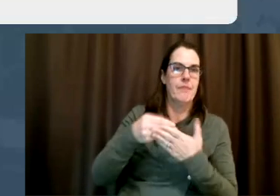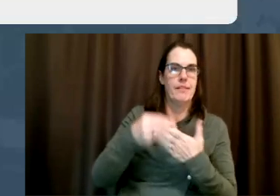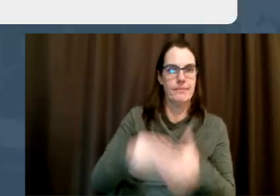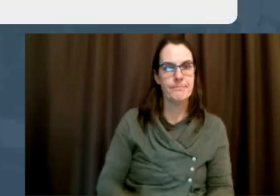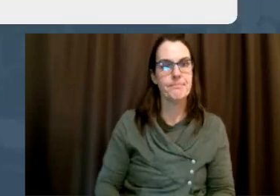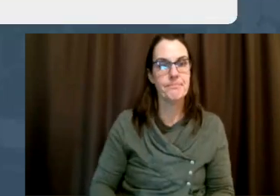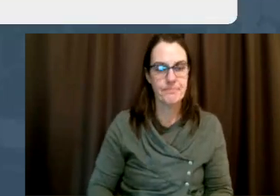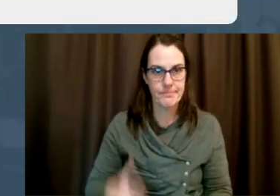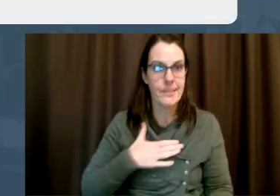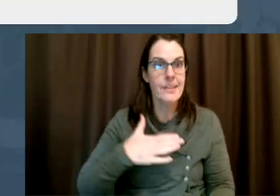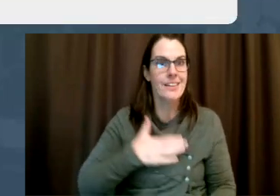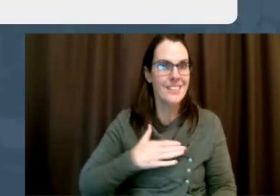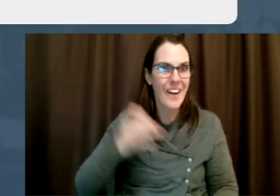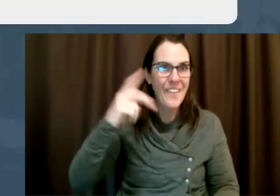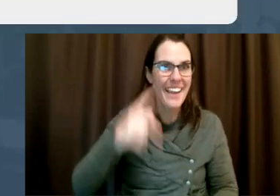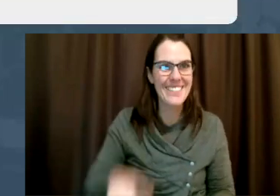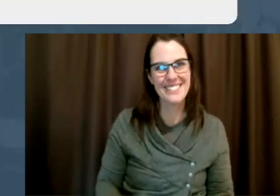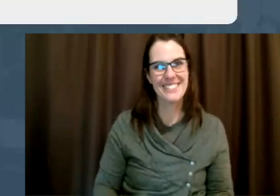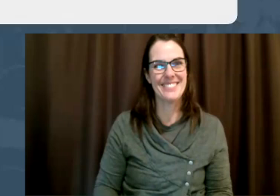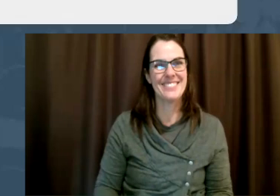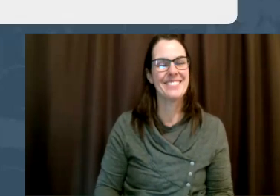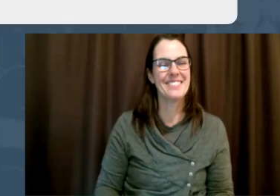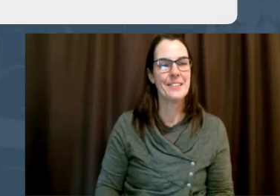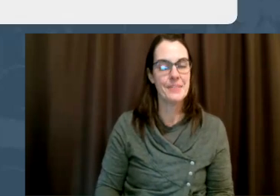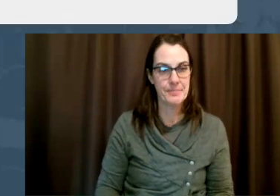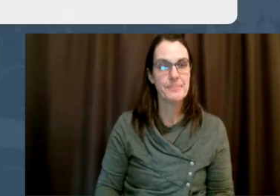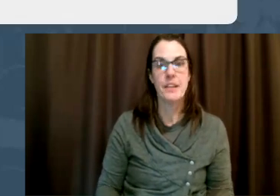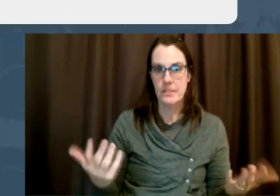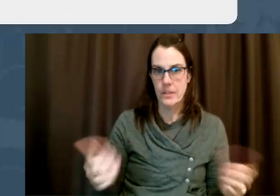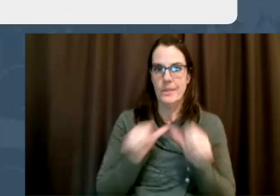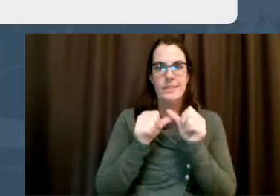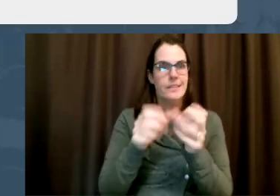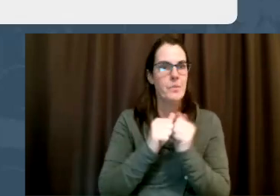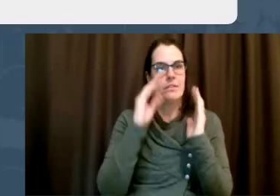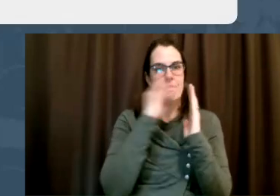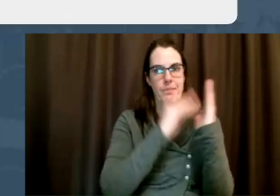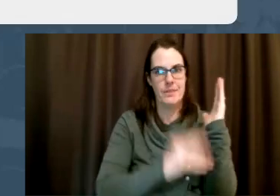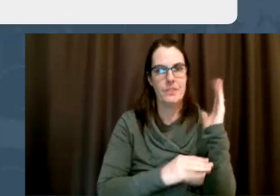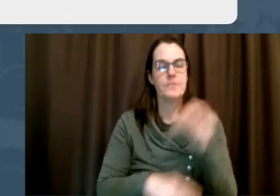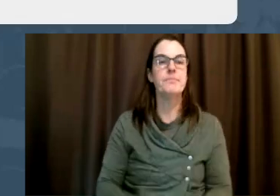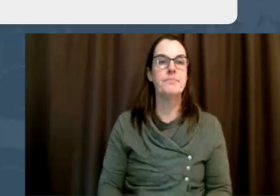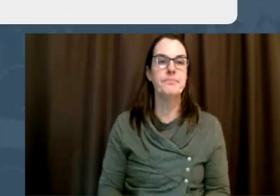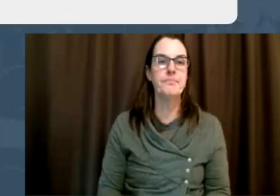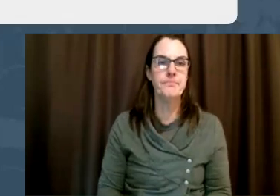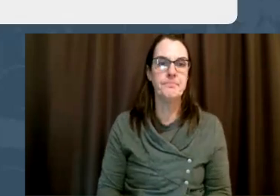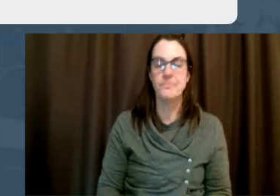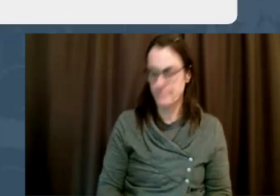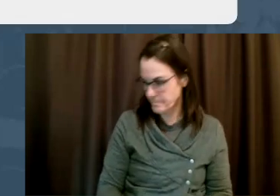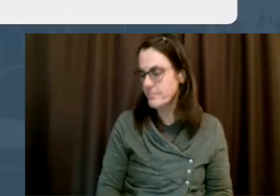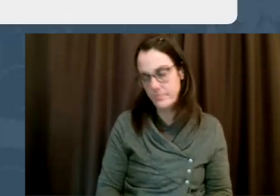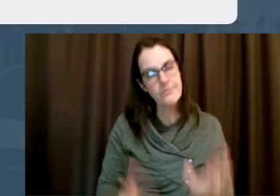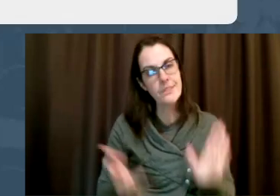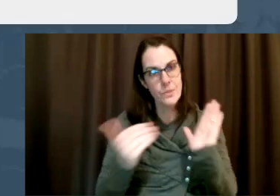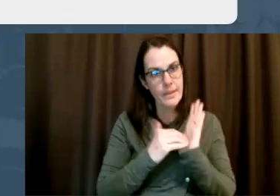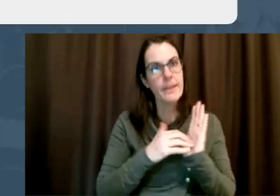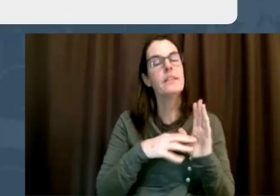Okay, next slide, please. So continuing on with documentation. So as I demonstrated, using the